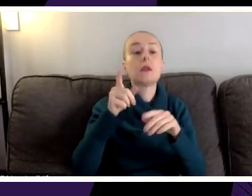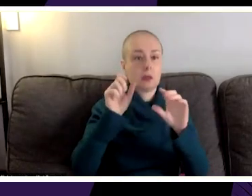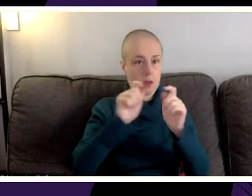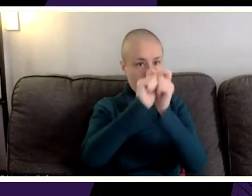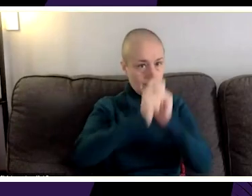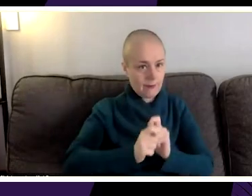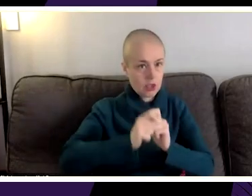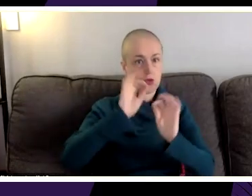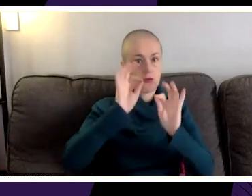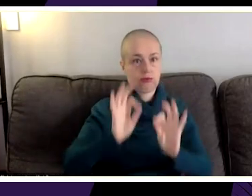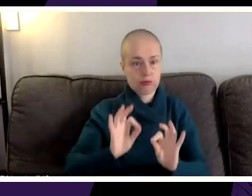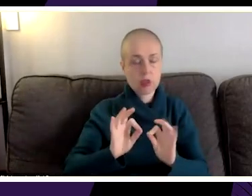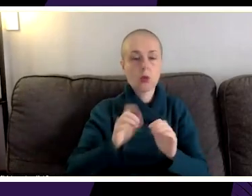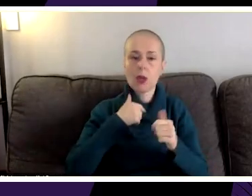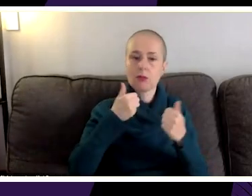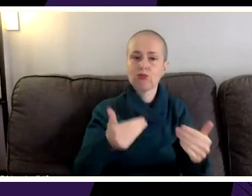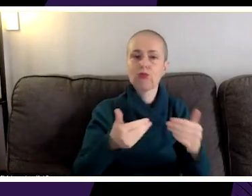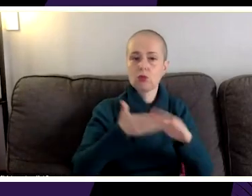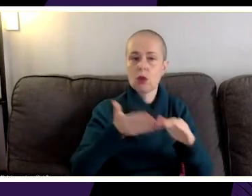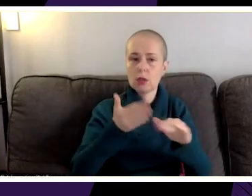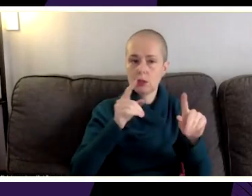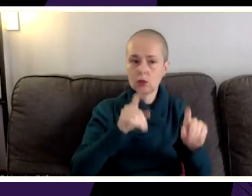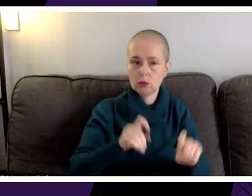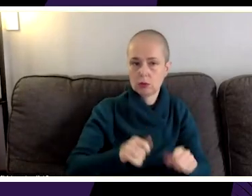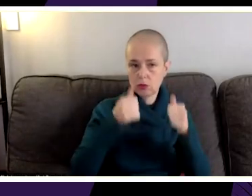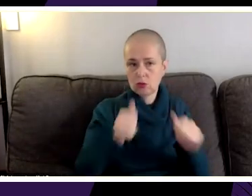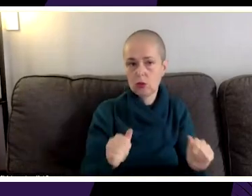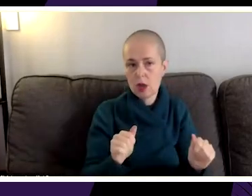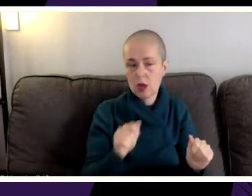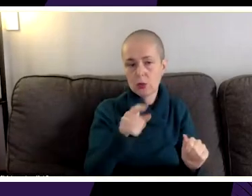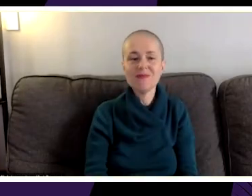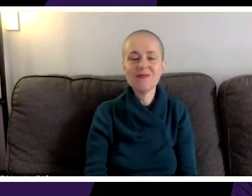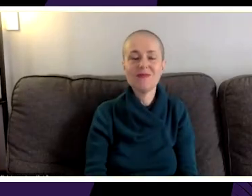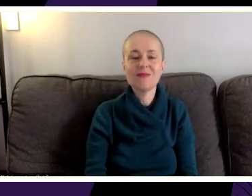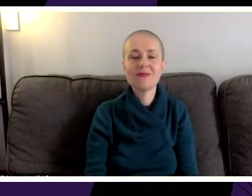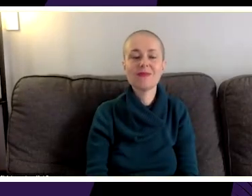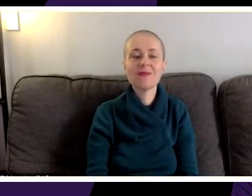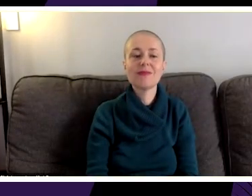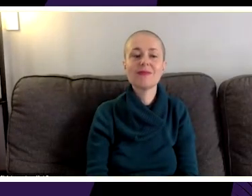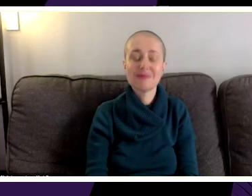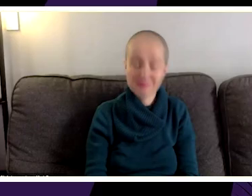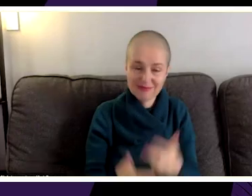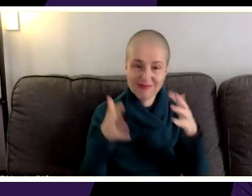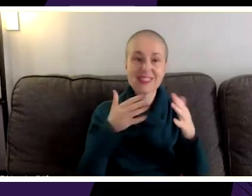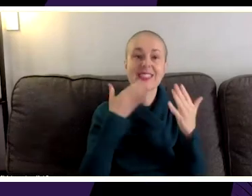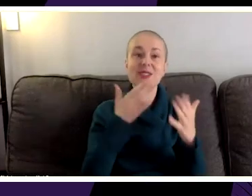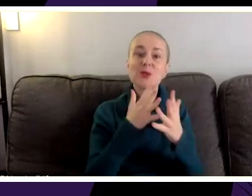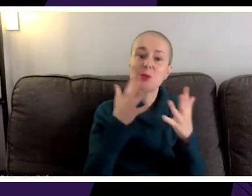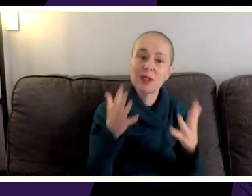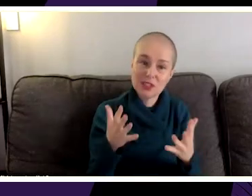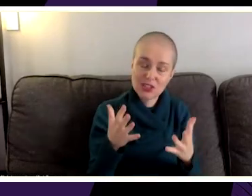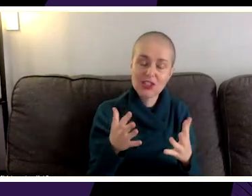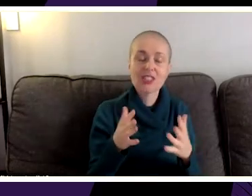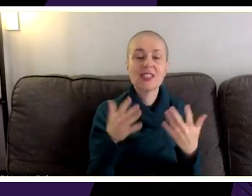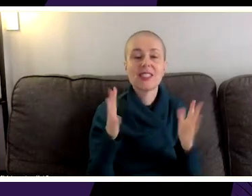try it out as well. And yeah, just see all the different types on the code base. And thank you so much. That was all. I'll reshare